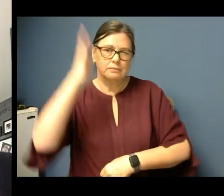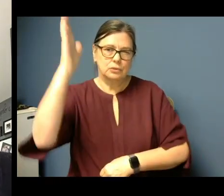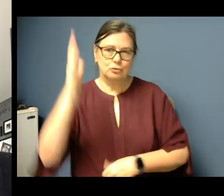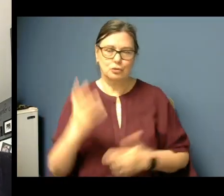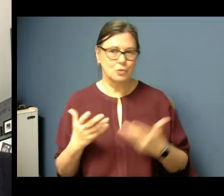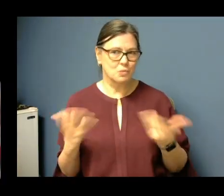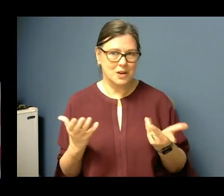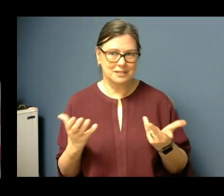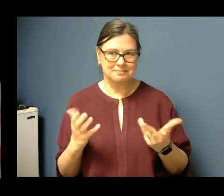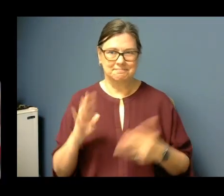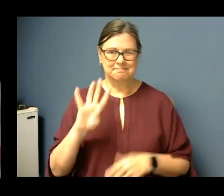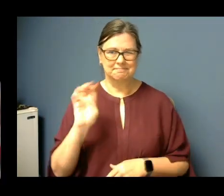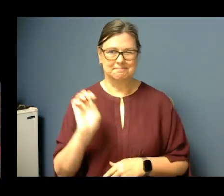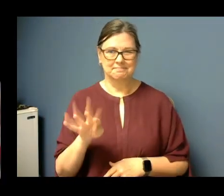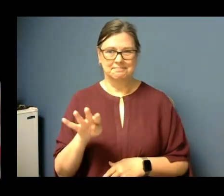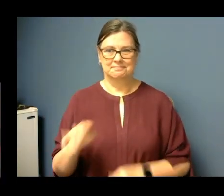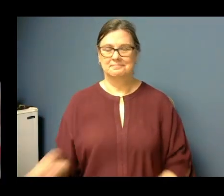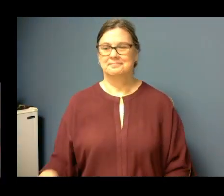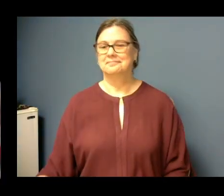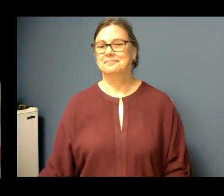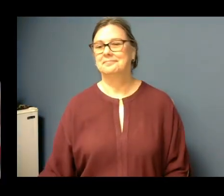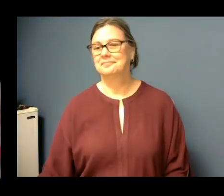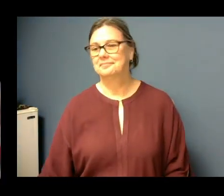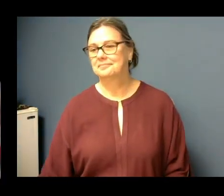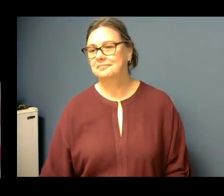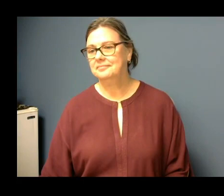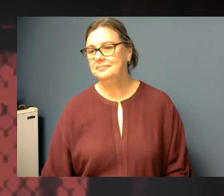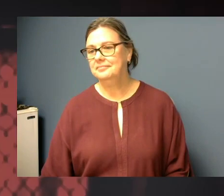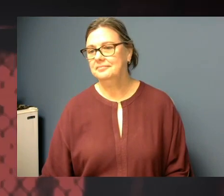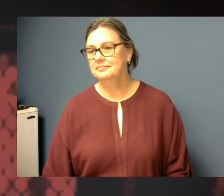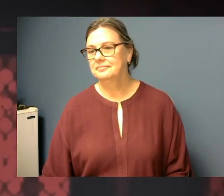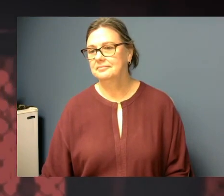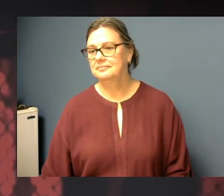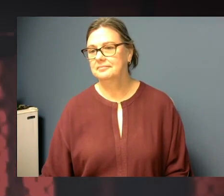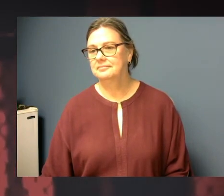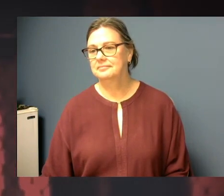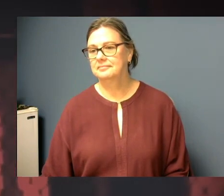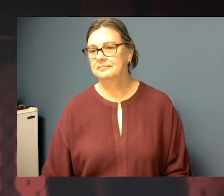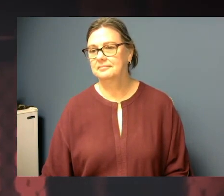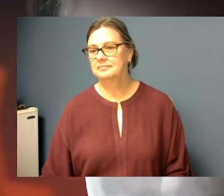Take care. No wonder Steve Garvey wants to